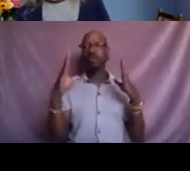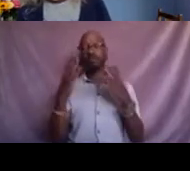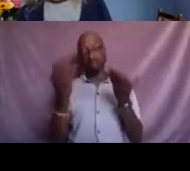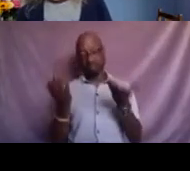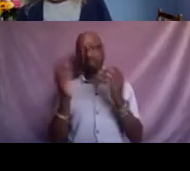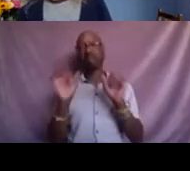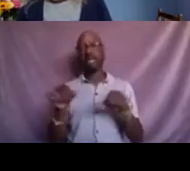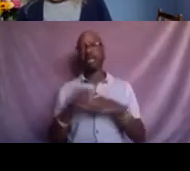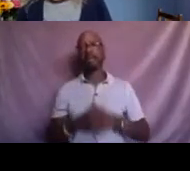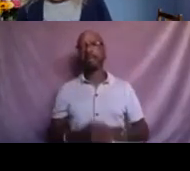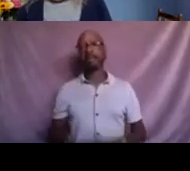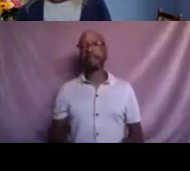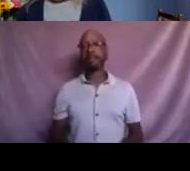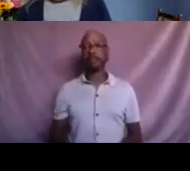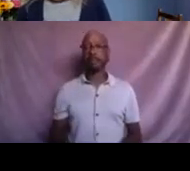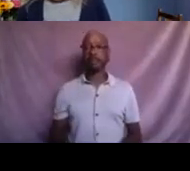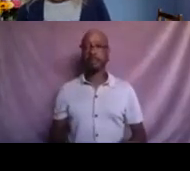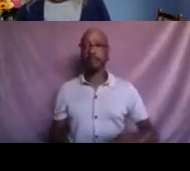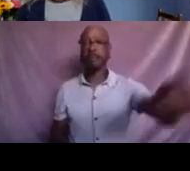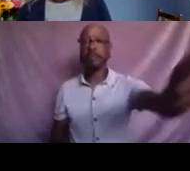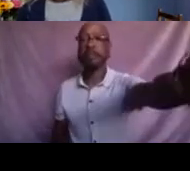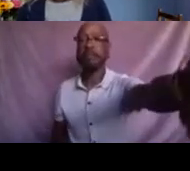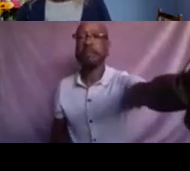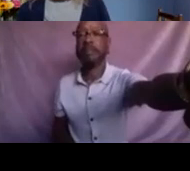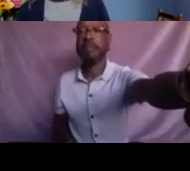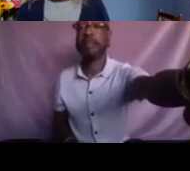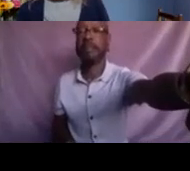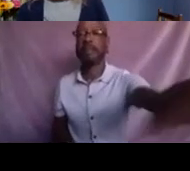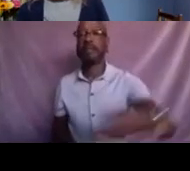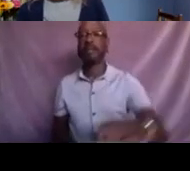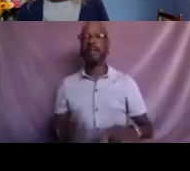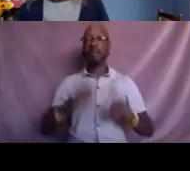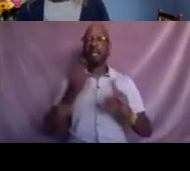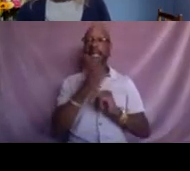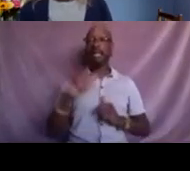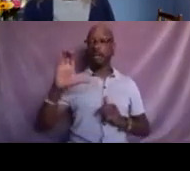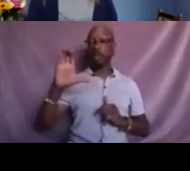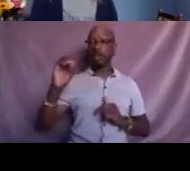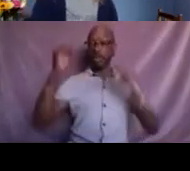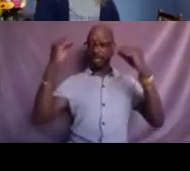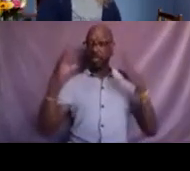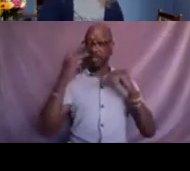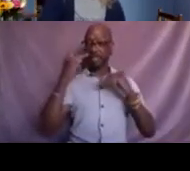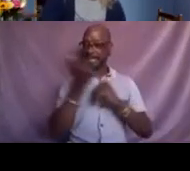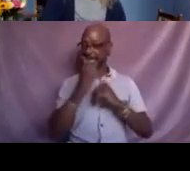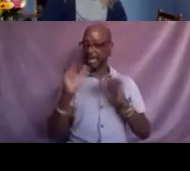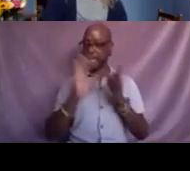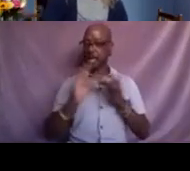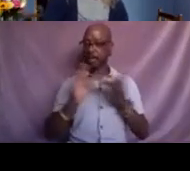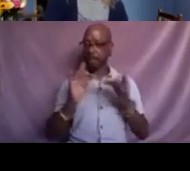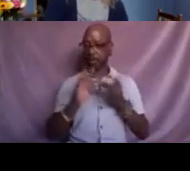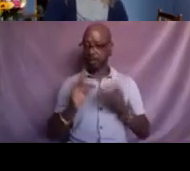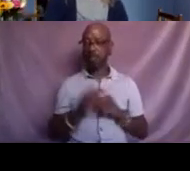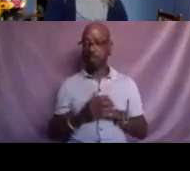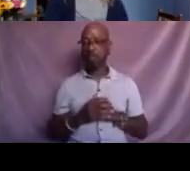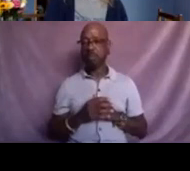so but any co-teacher can see any private comments that are left for that student or that student has sent. And then